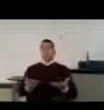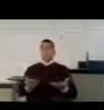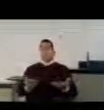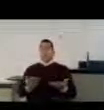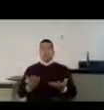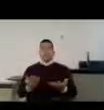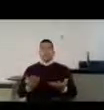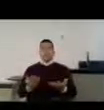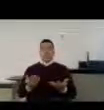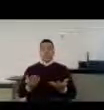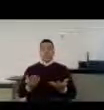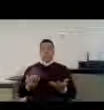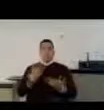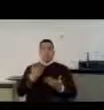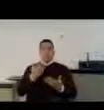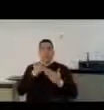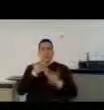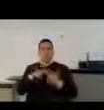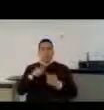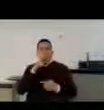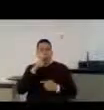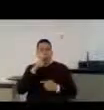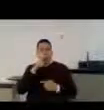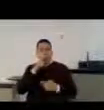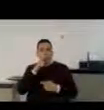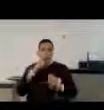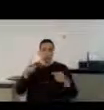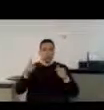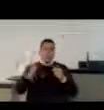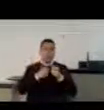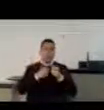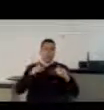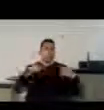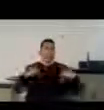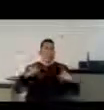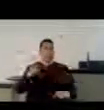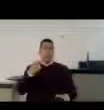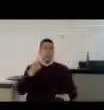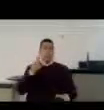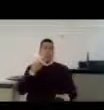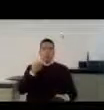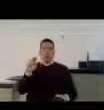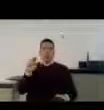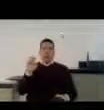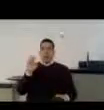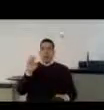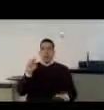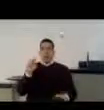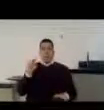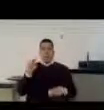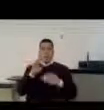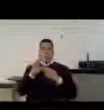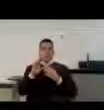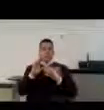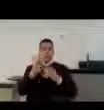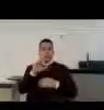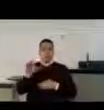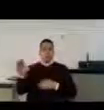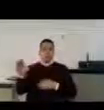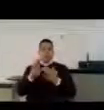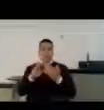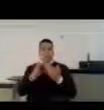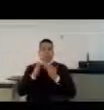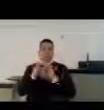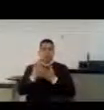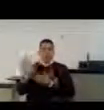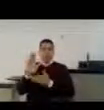so many in our village. Thanks to Guttman Community College and its accessibility services for